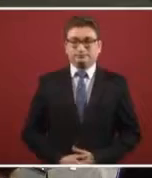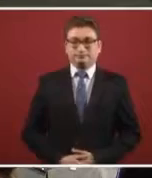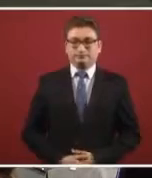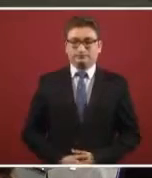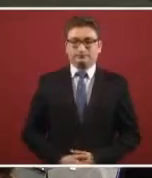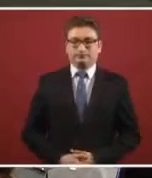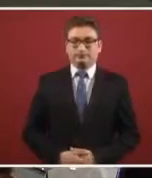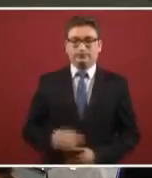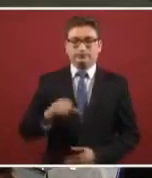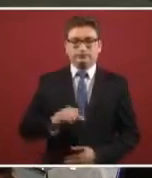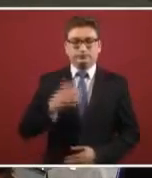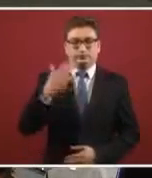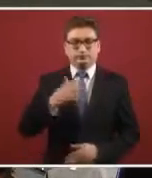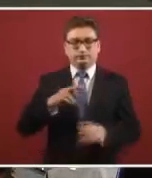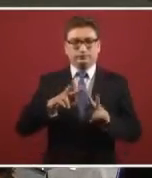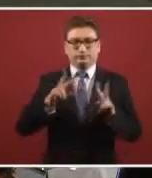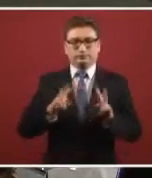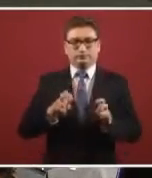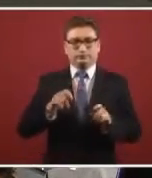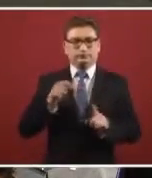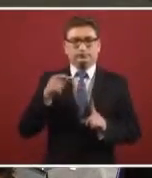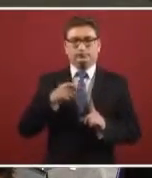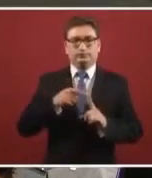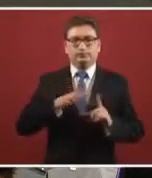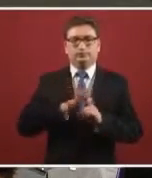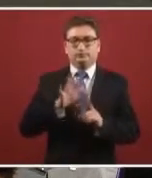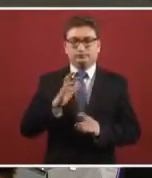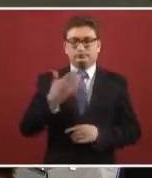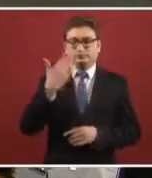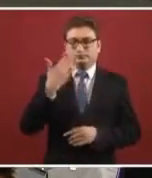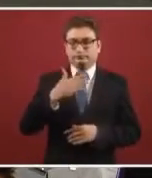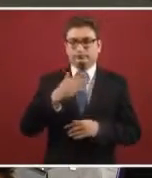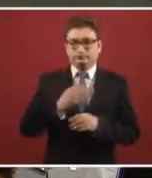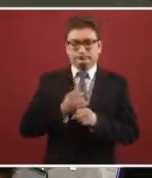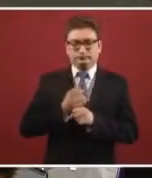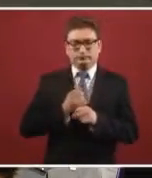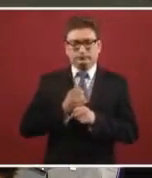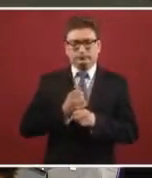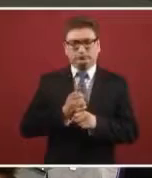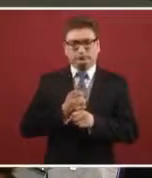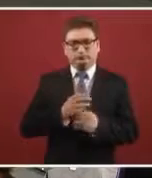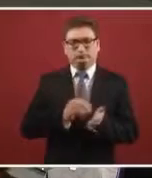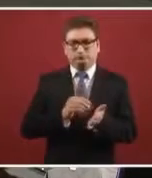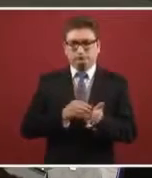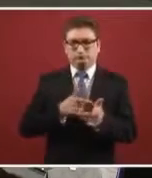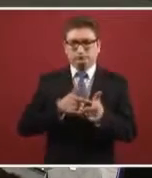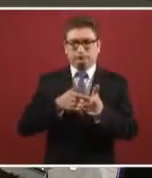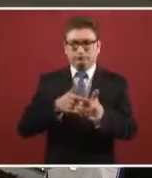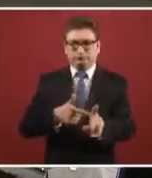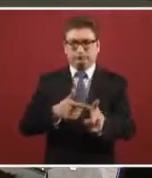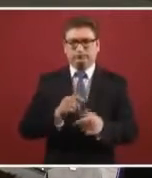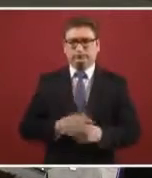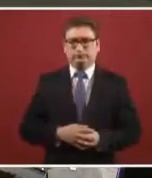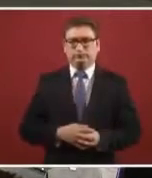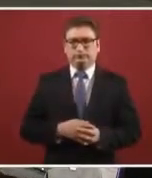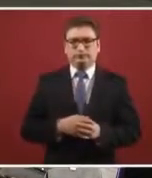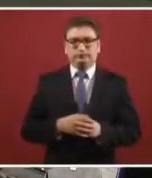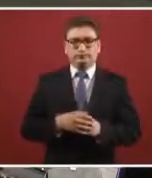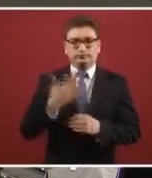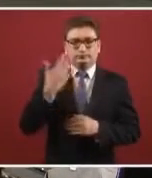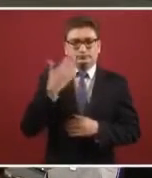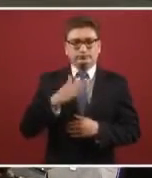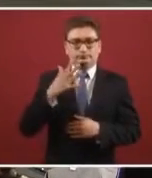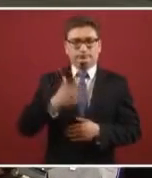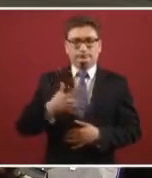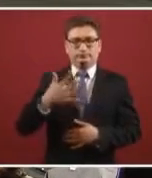be tratar sobre la dealing investigación with the que se investigation está llevando a cabo that is taking para saber el place paradero